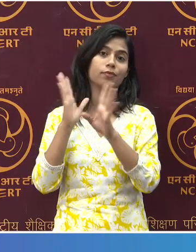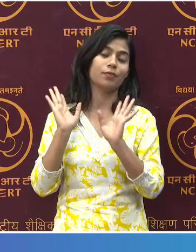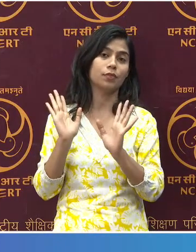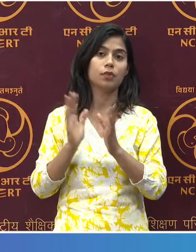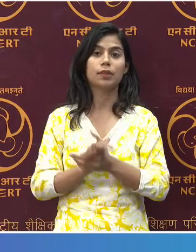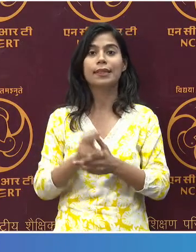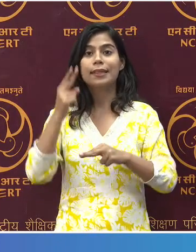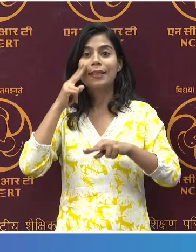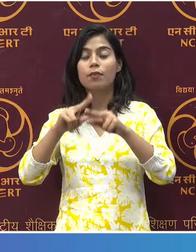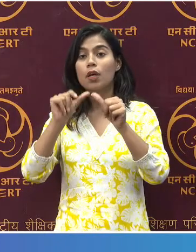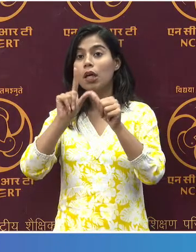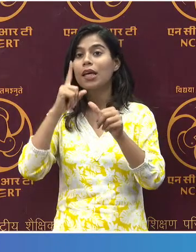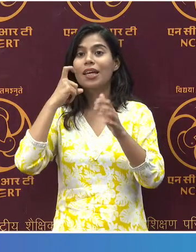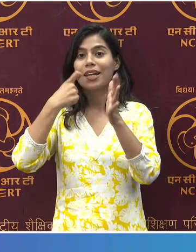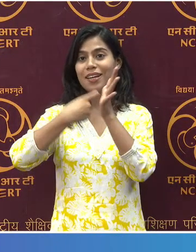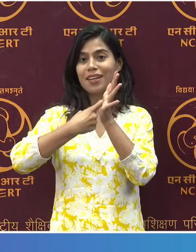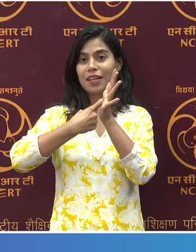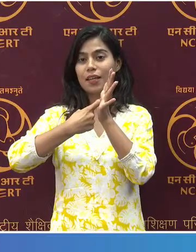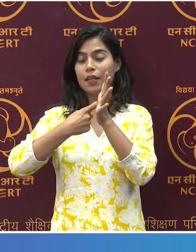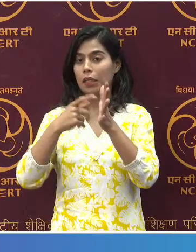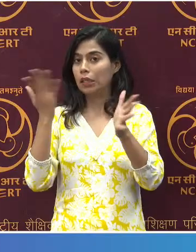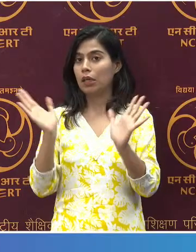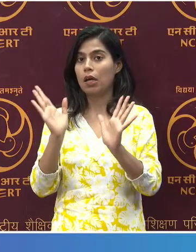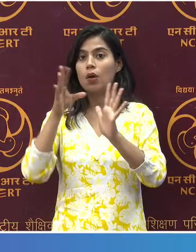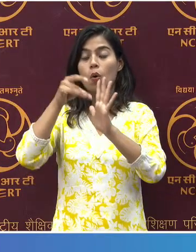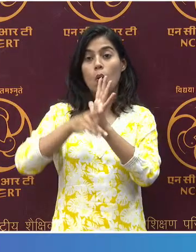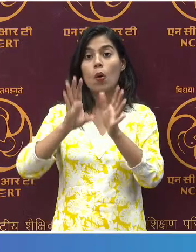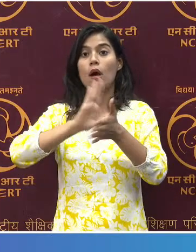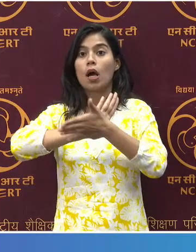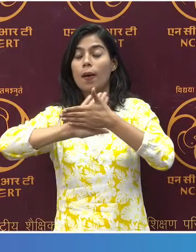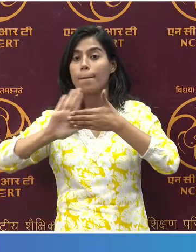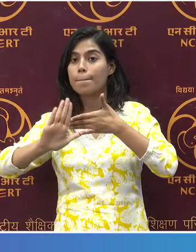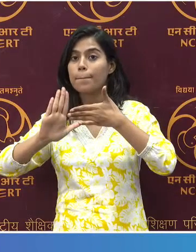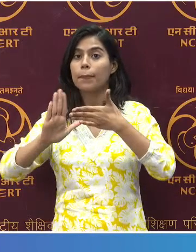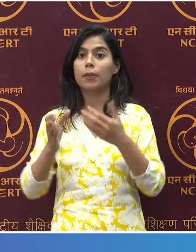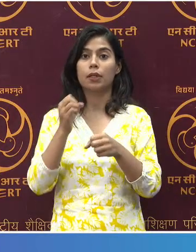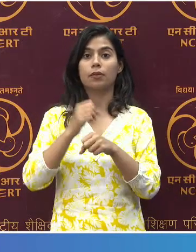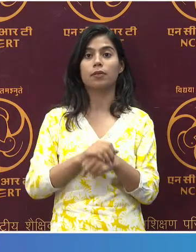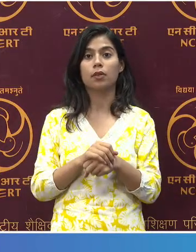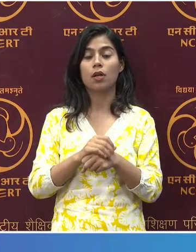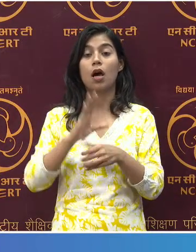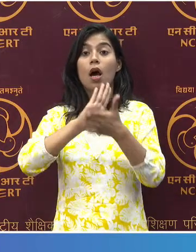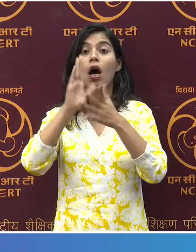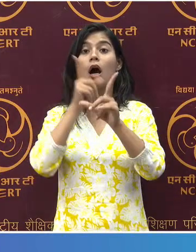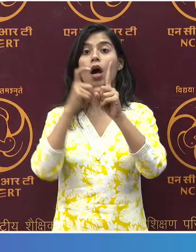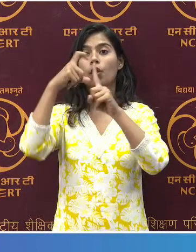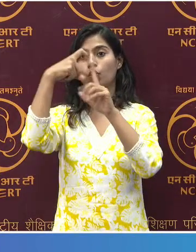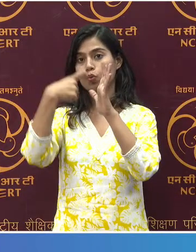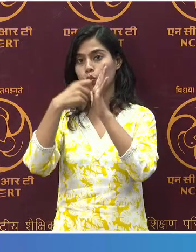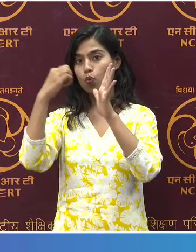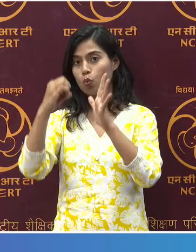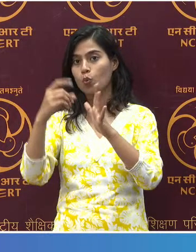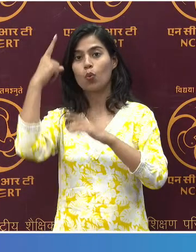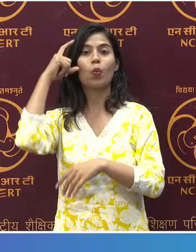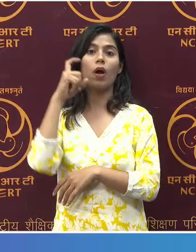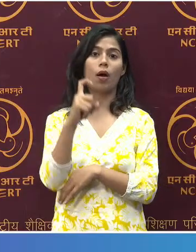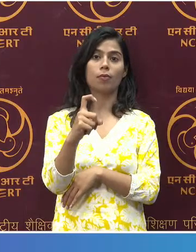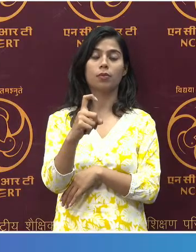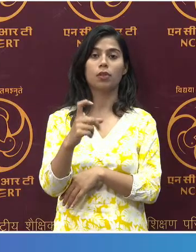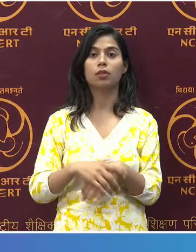of air, resulting in complete combustion of even saturated hydrocarbons, giving a sooty